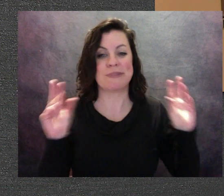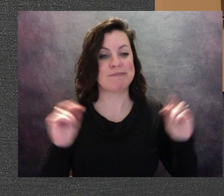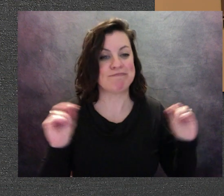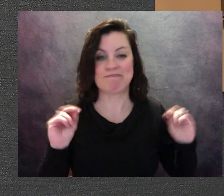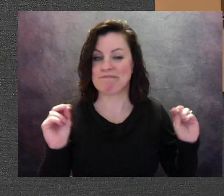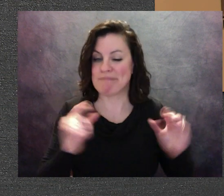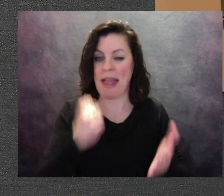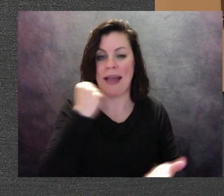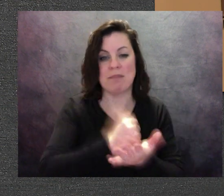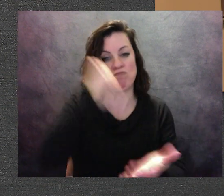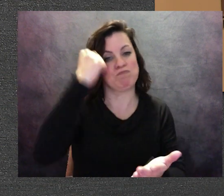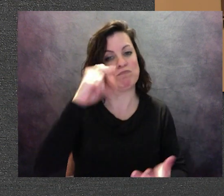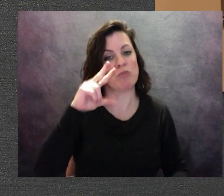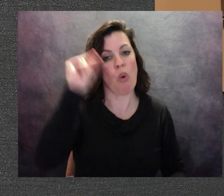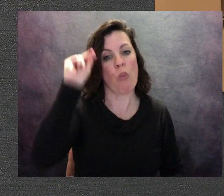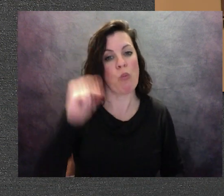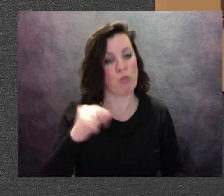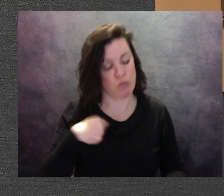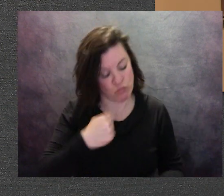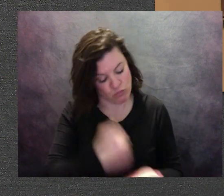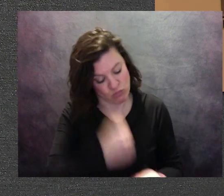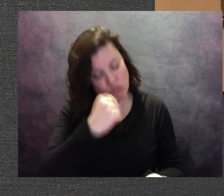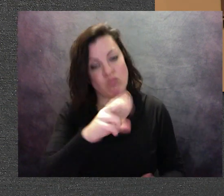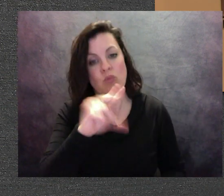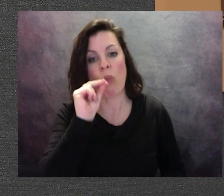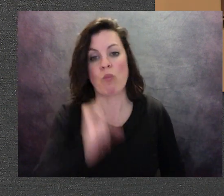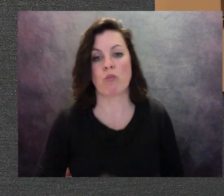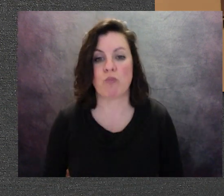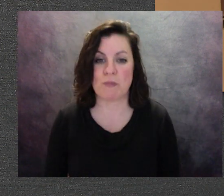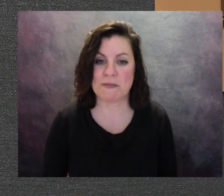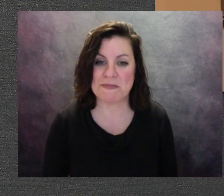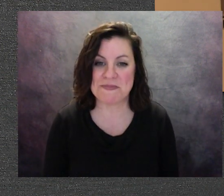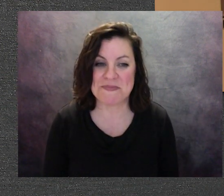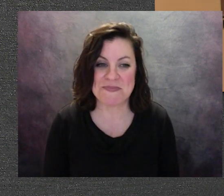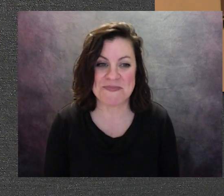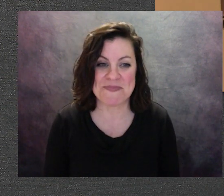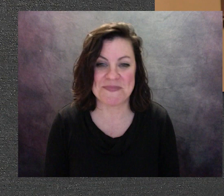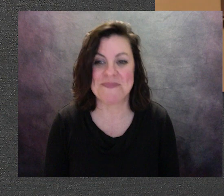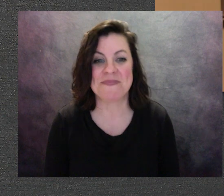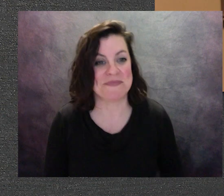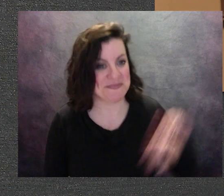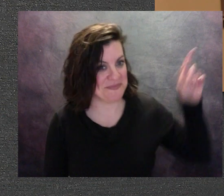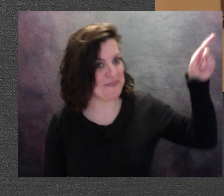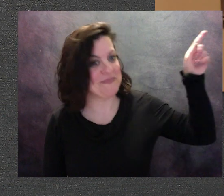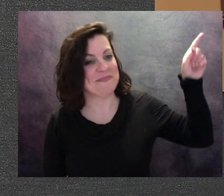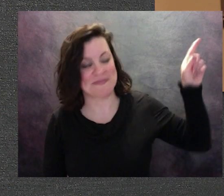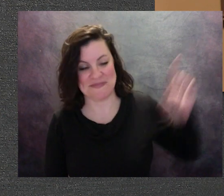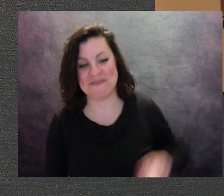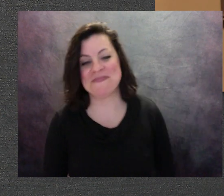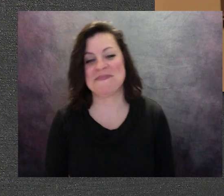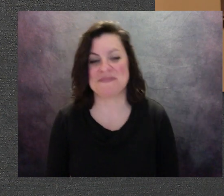our worksheet, no, we're filling it in with a bingo dauber, see?